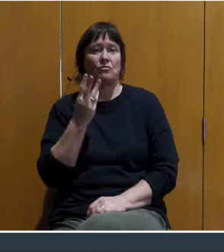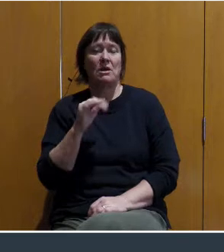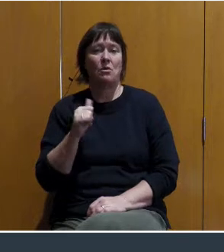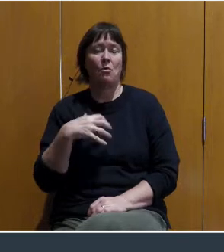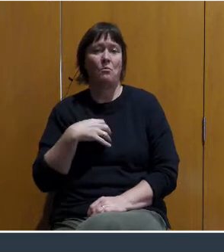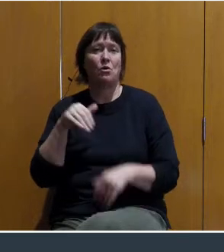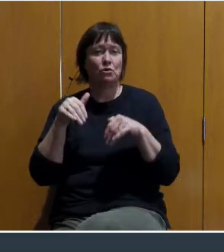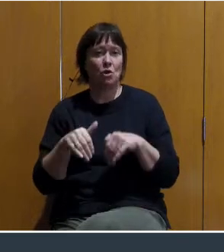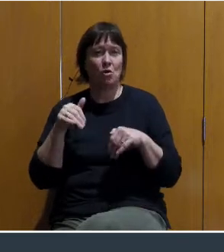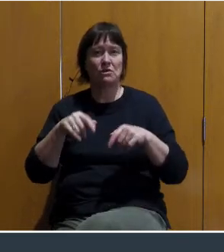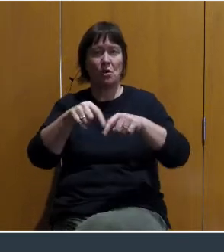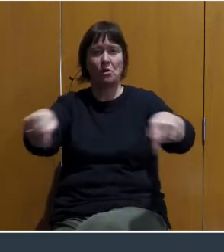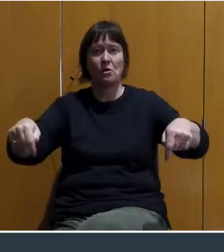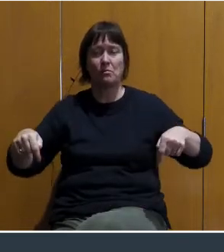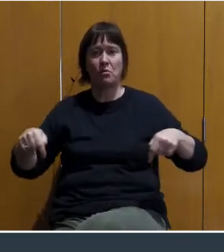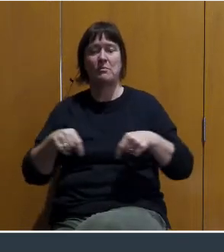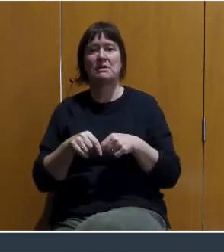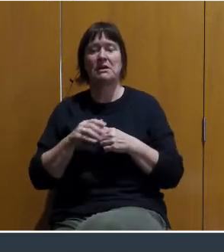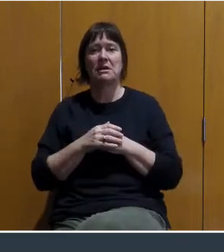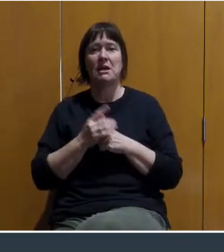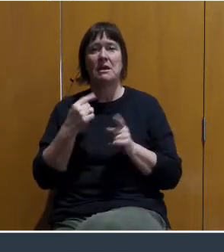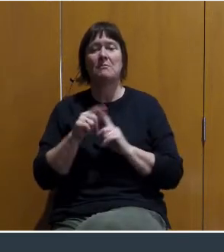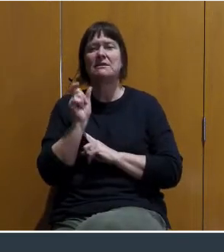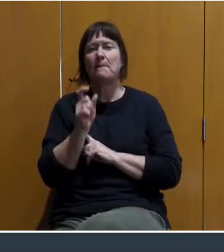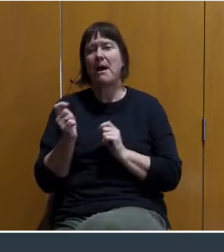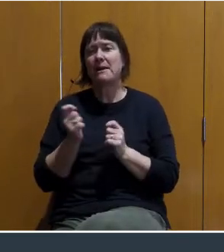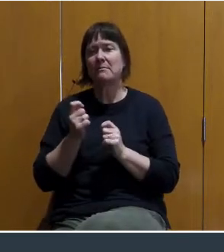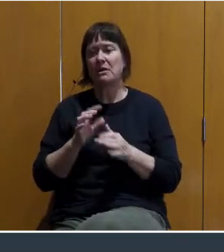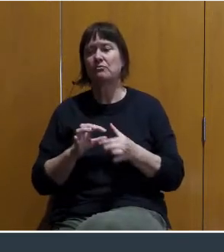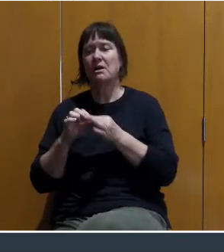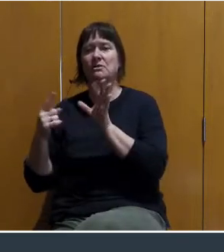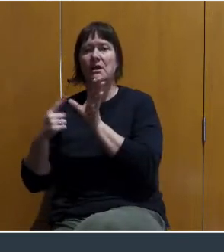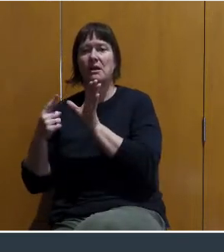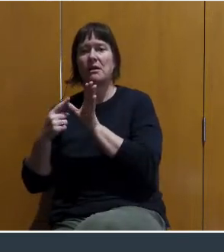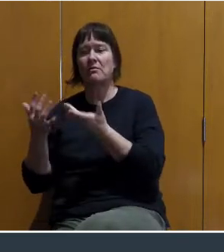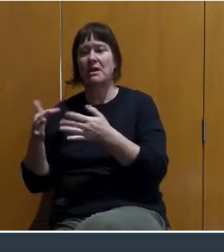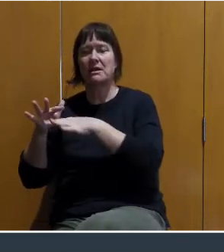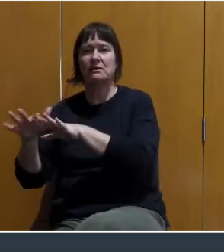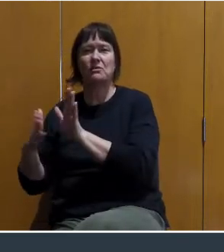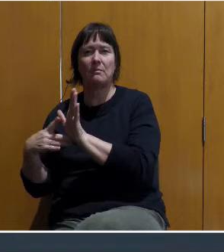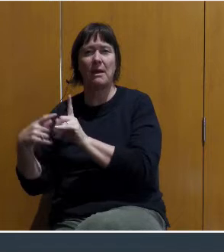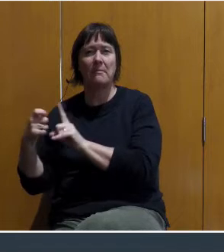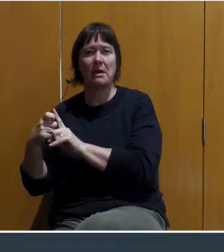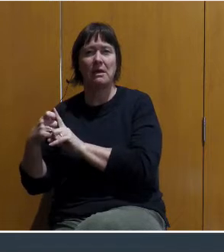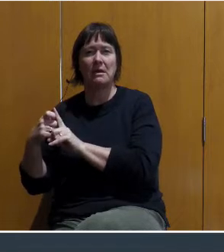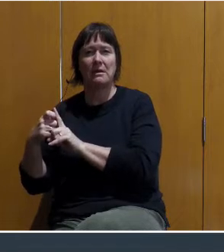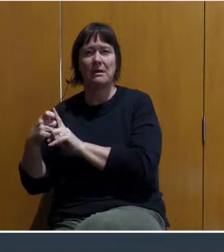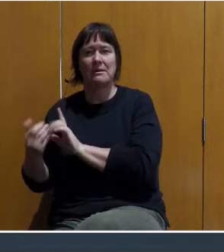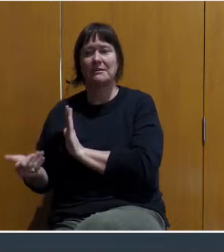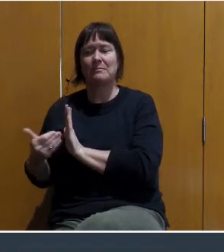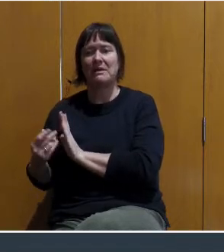a so-called minor amendment which related to the Ahriri Estuary map, which I think is in Appendix 12. I'll come to that